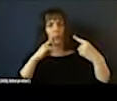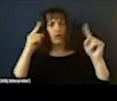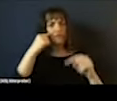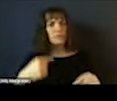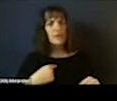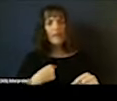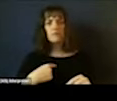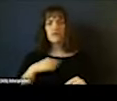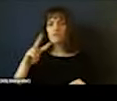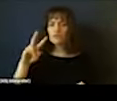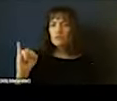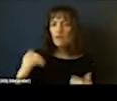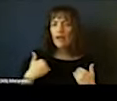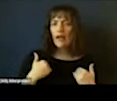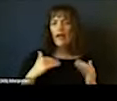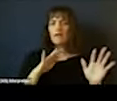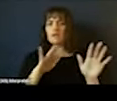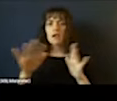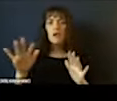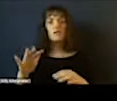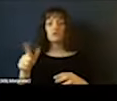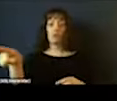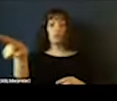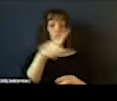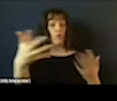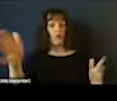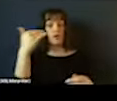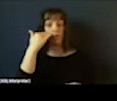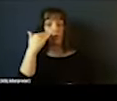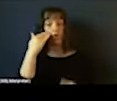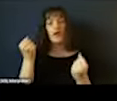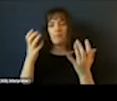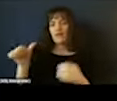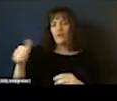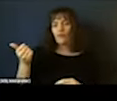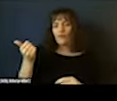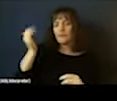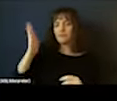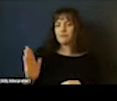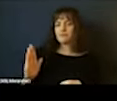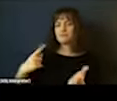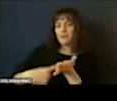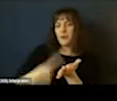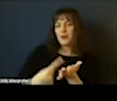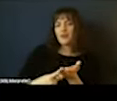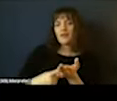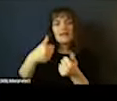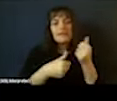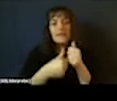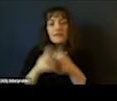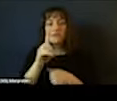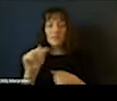would know, and as has been discussed in previous talks today, every disability, and vision impairment is